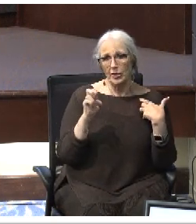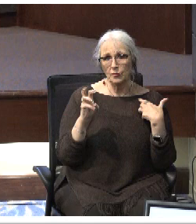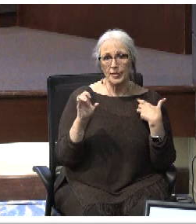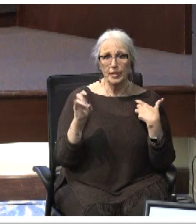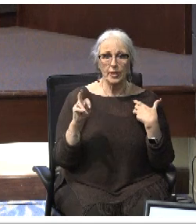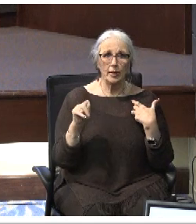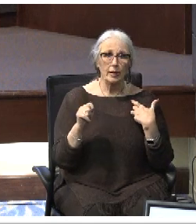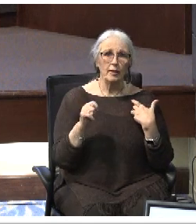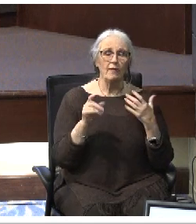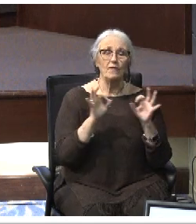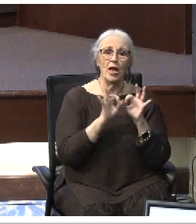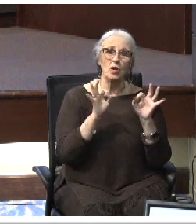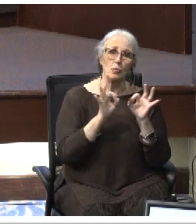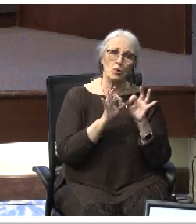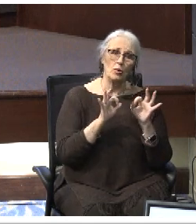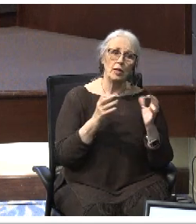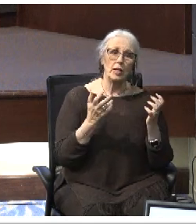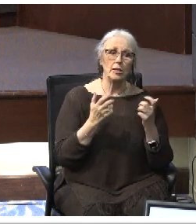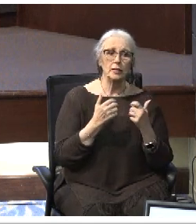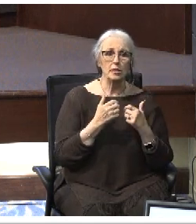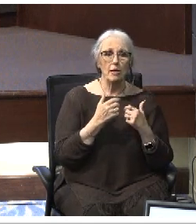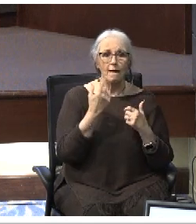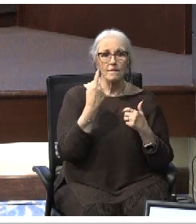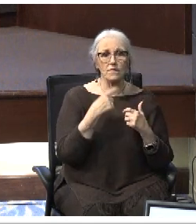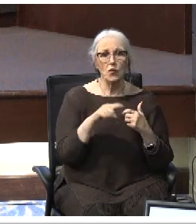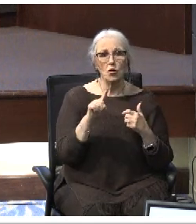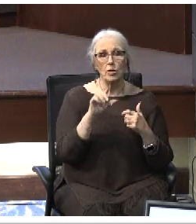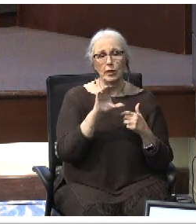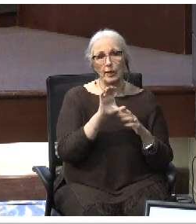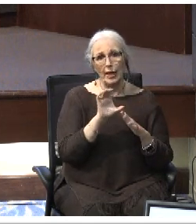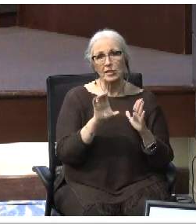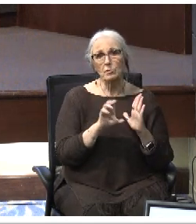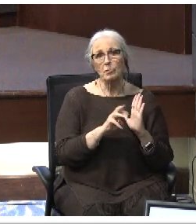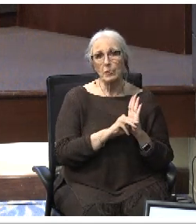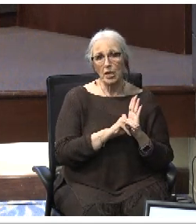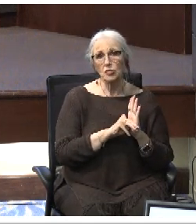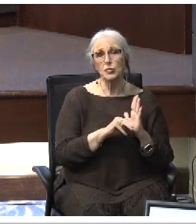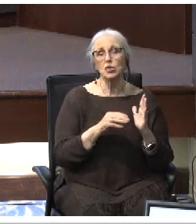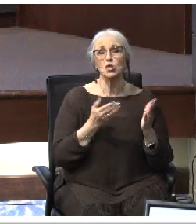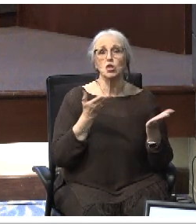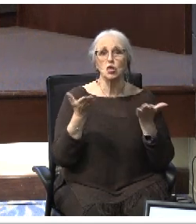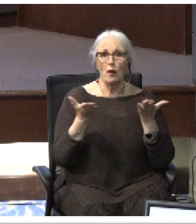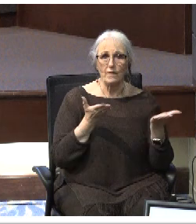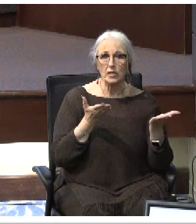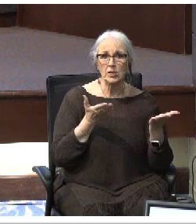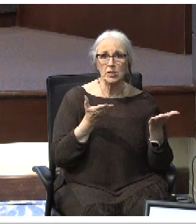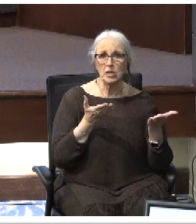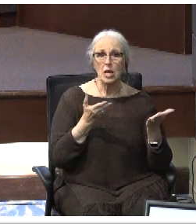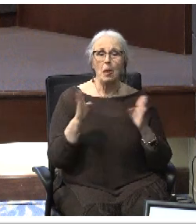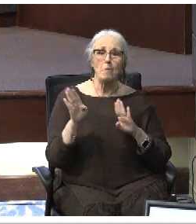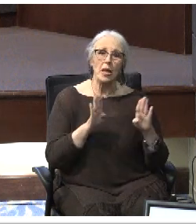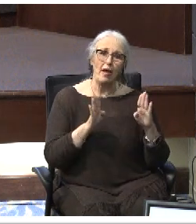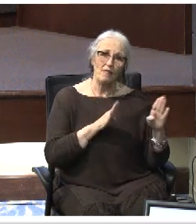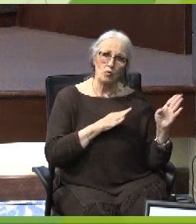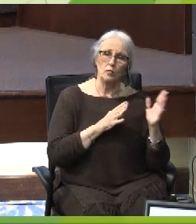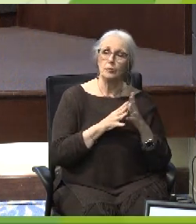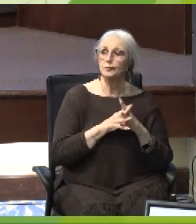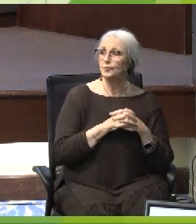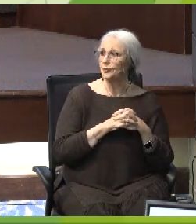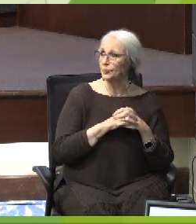that marries really well with the case management services that are provided at Behavioral Health Network.